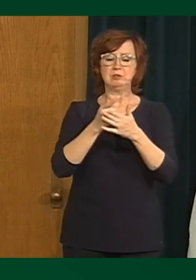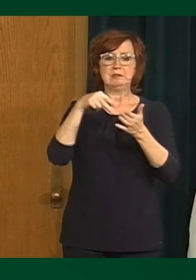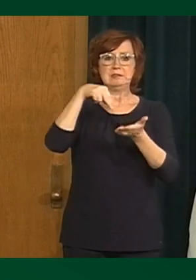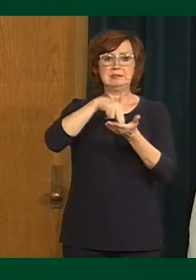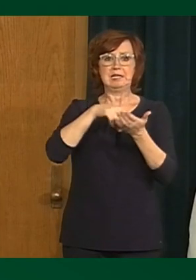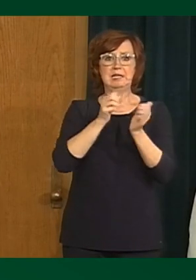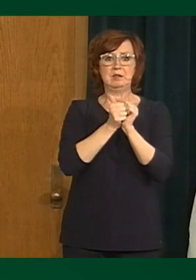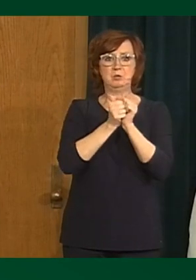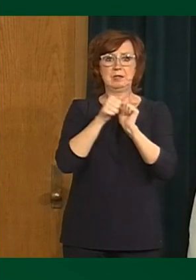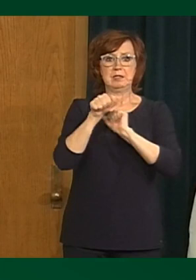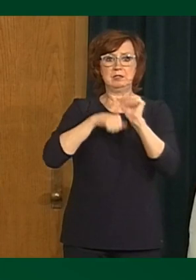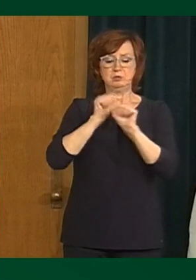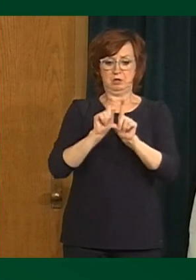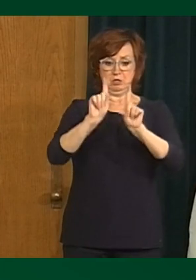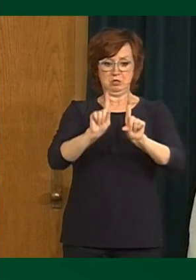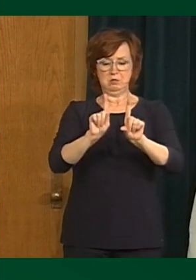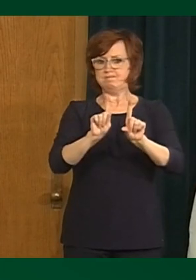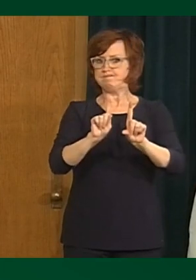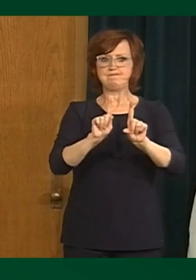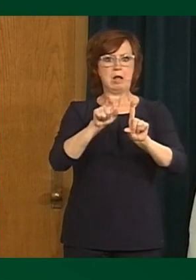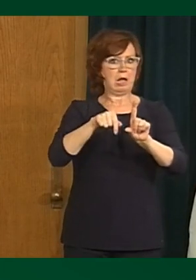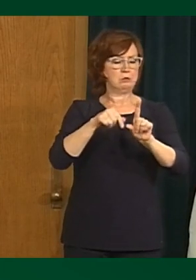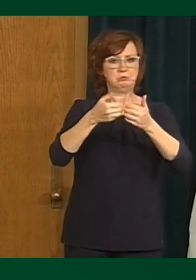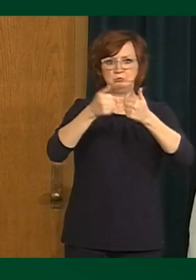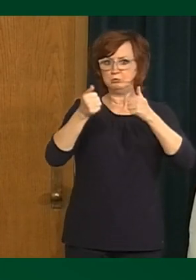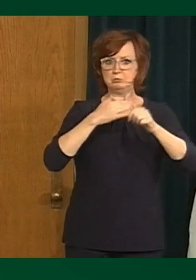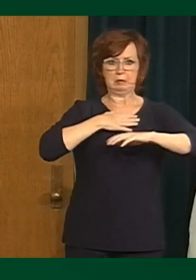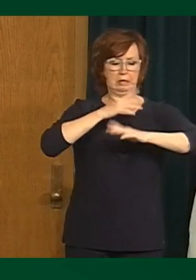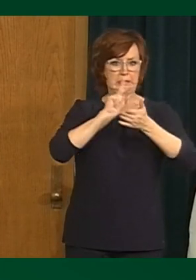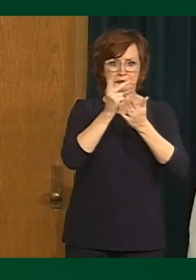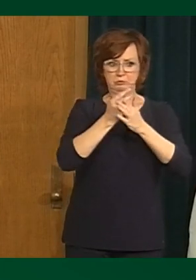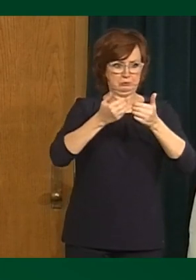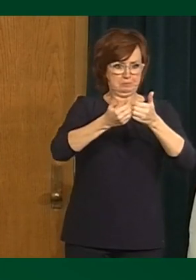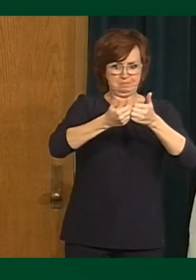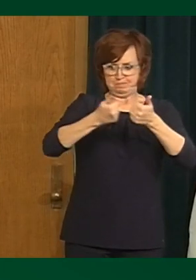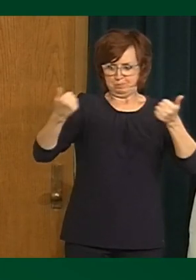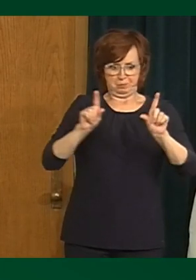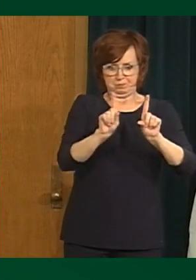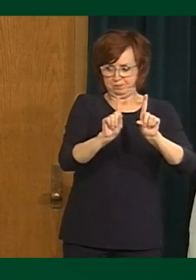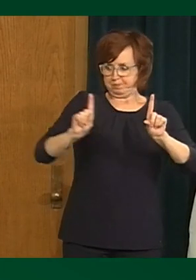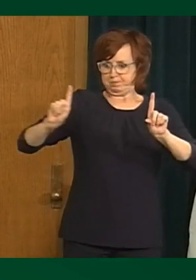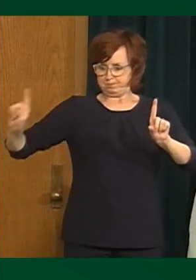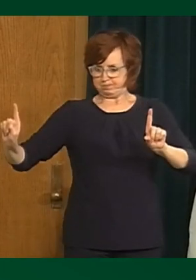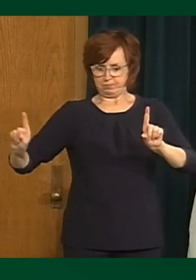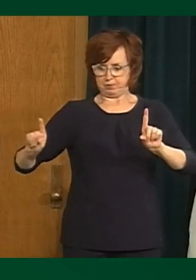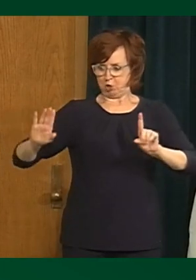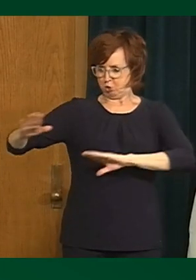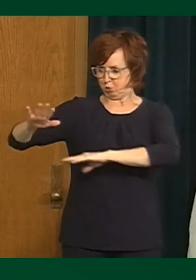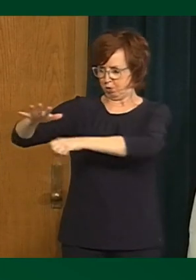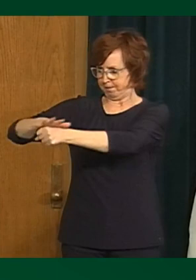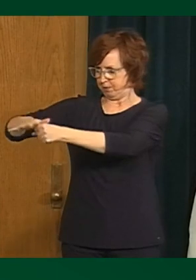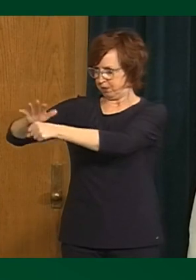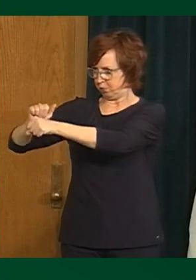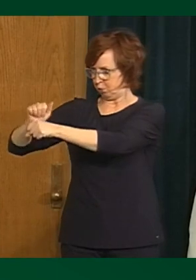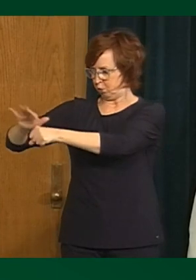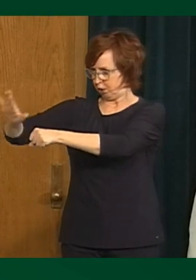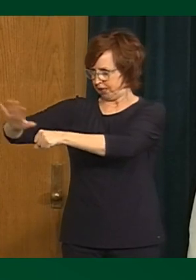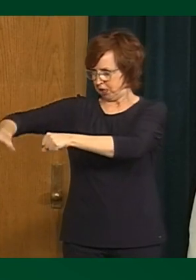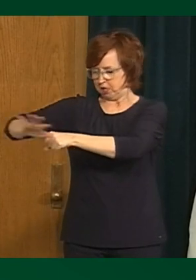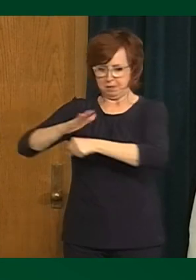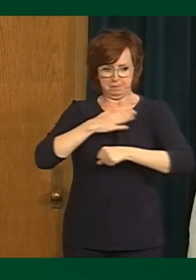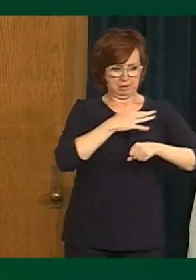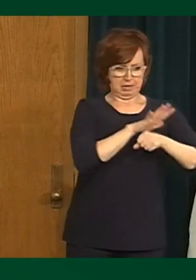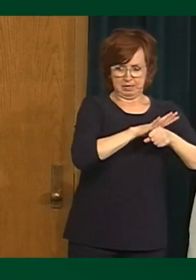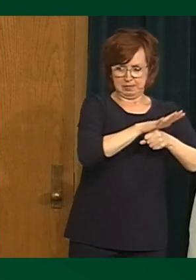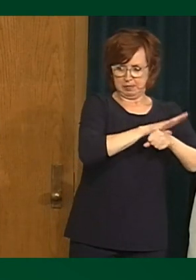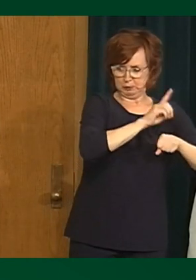them about when phase three will come to allow them to make those preparations? Do you have a specific date in mind? Can you tell us what it